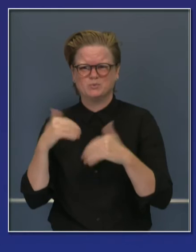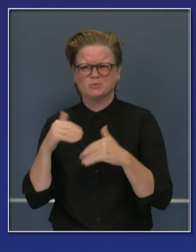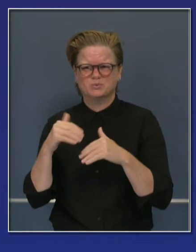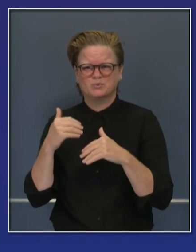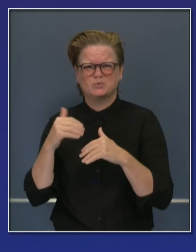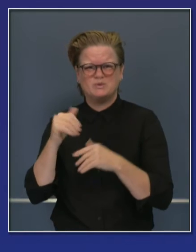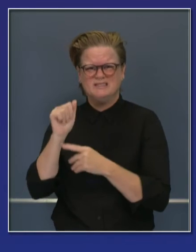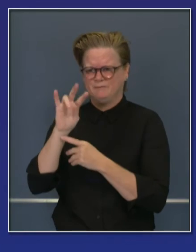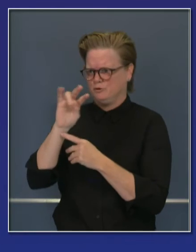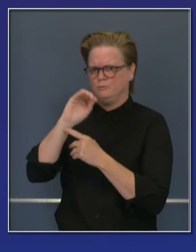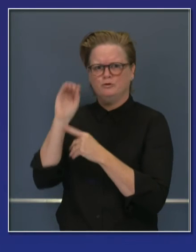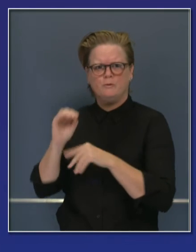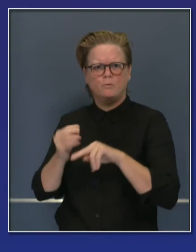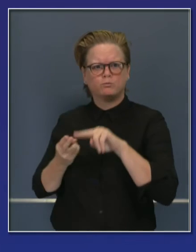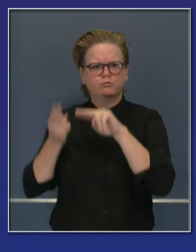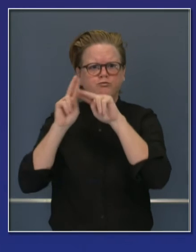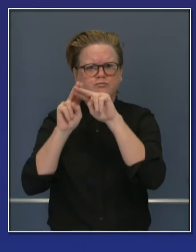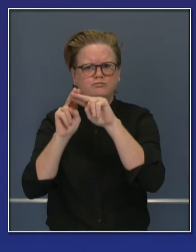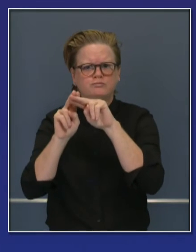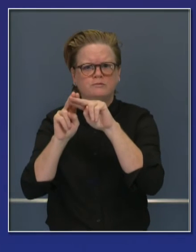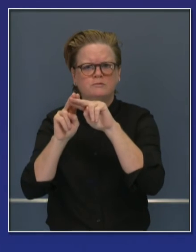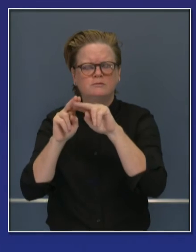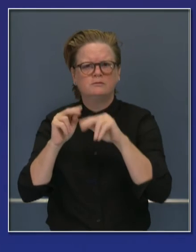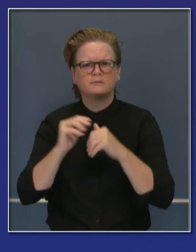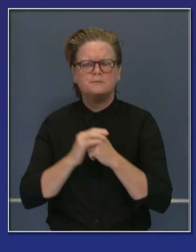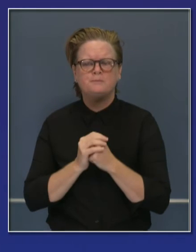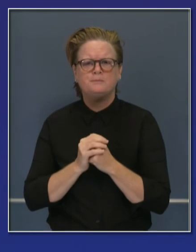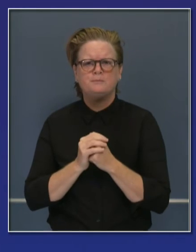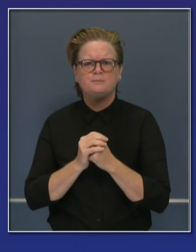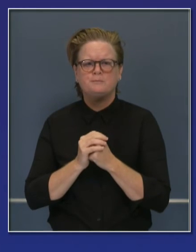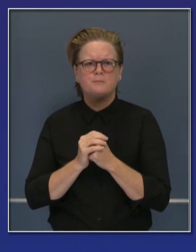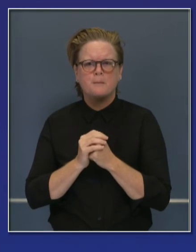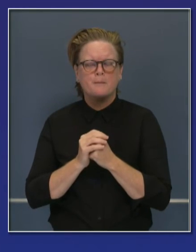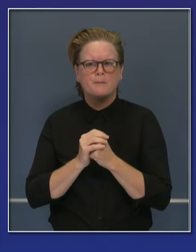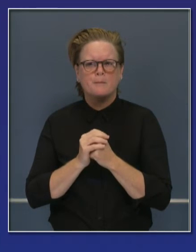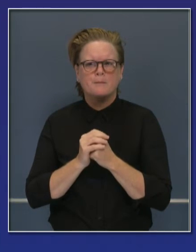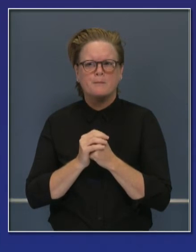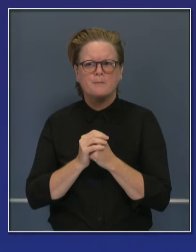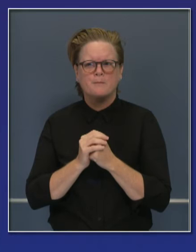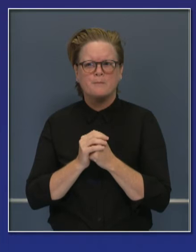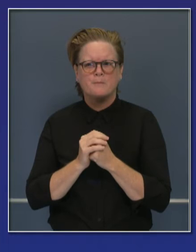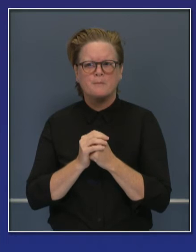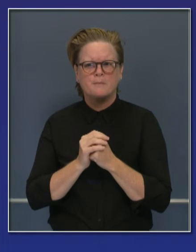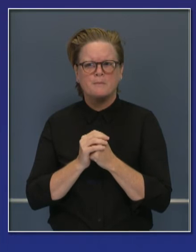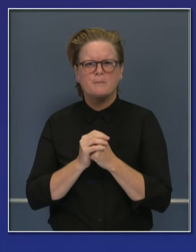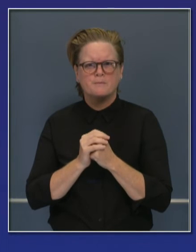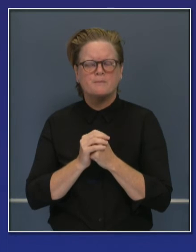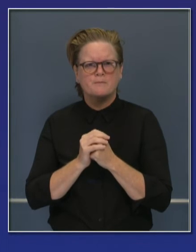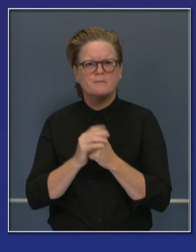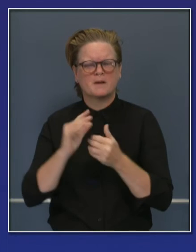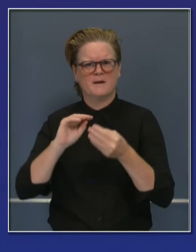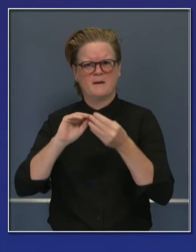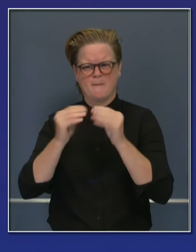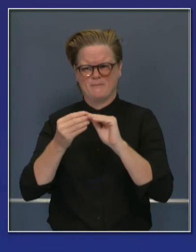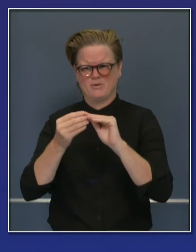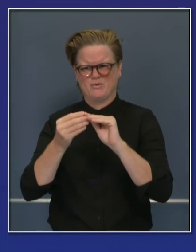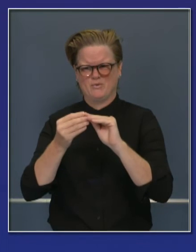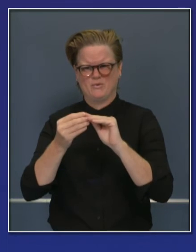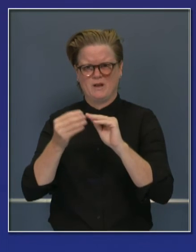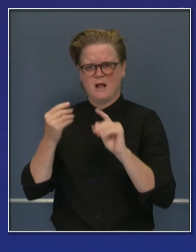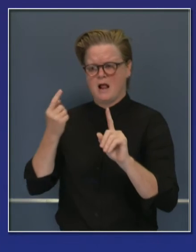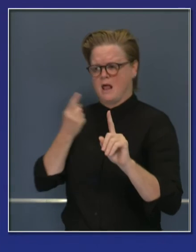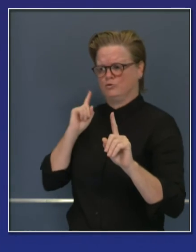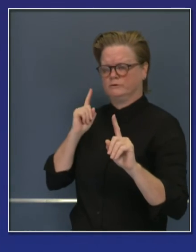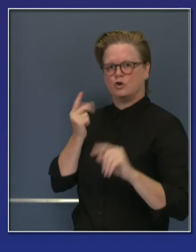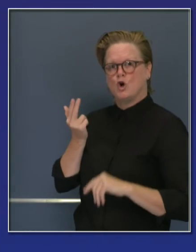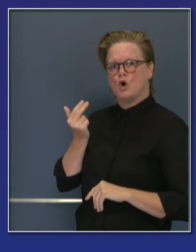patients today. That 13% rather is now 17%. So up to 7%